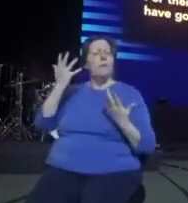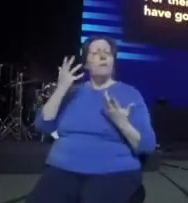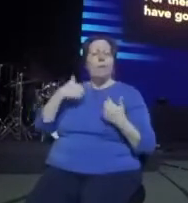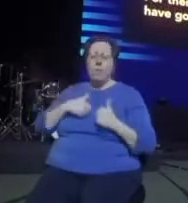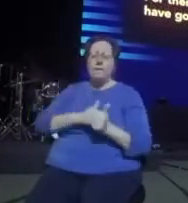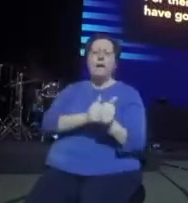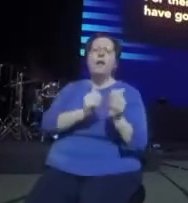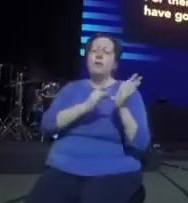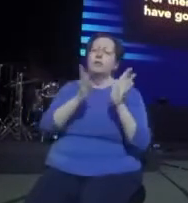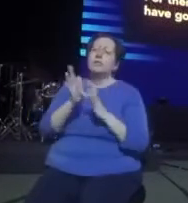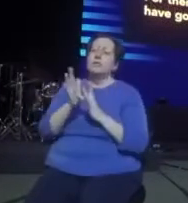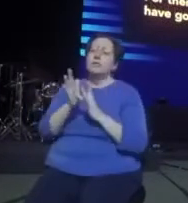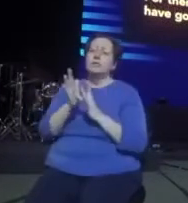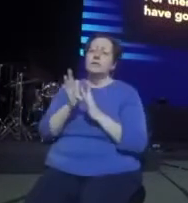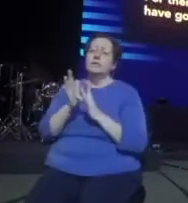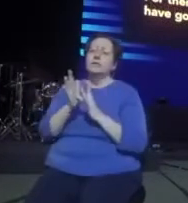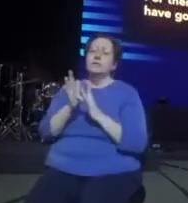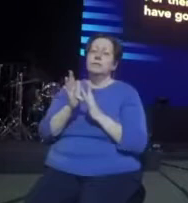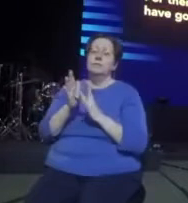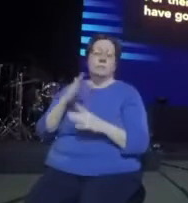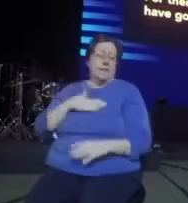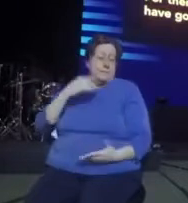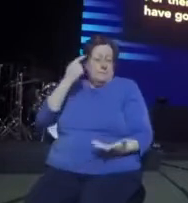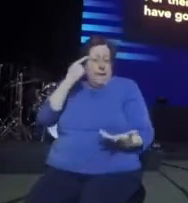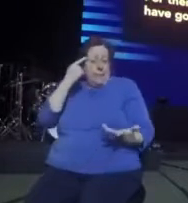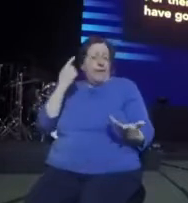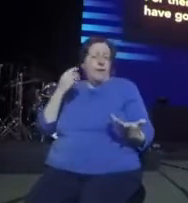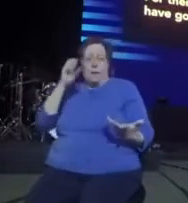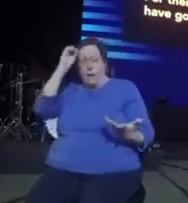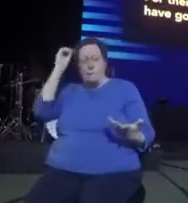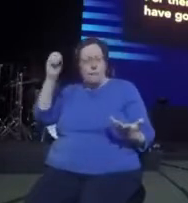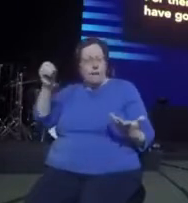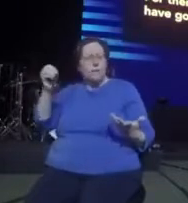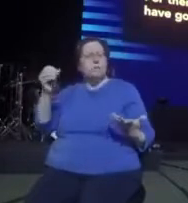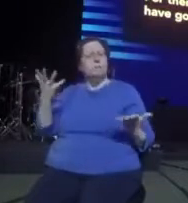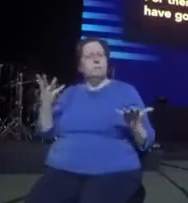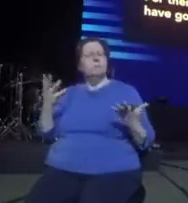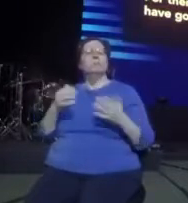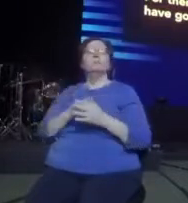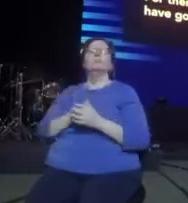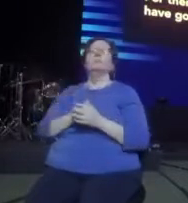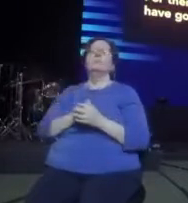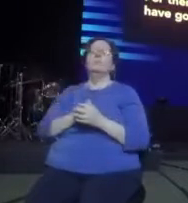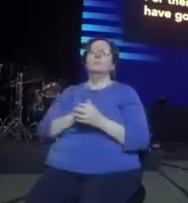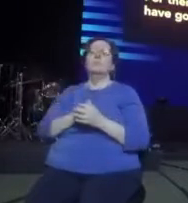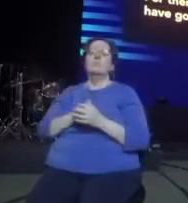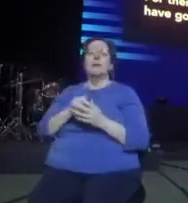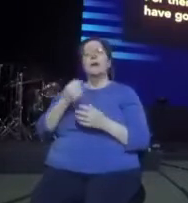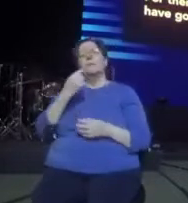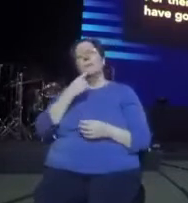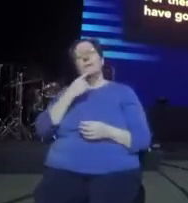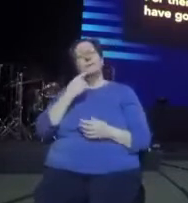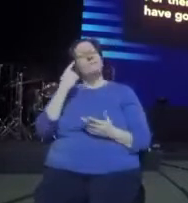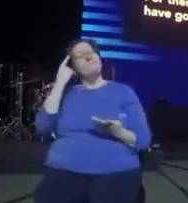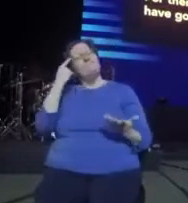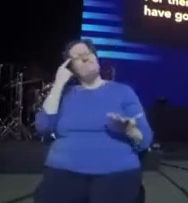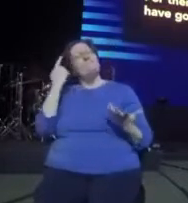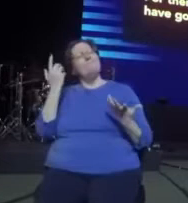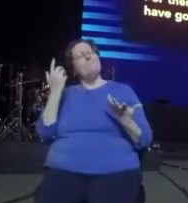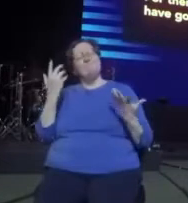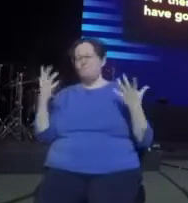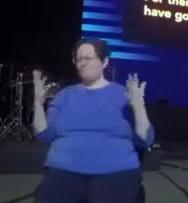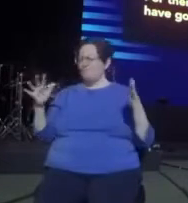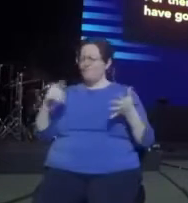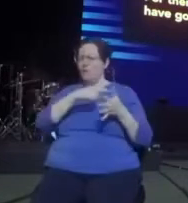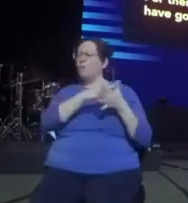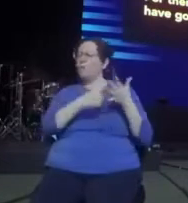in the first place. That's just my thinking, but I think I'm right about that. And they're saying to themselves, we've done all